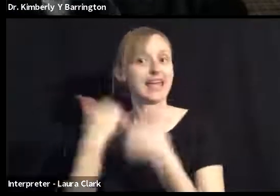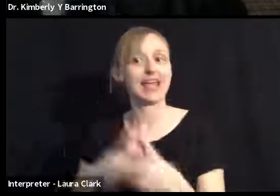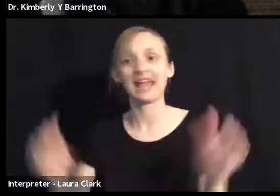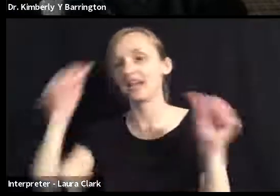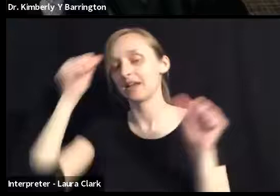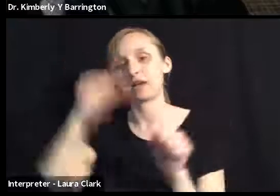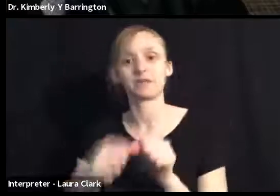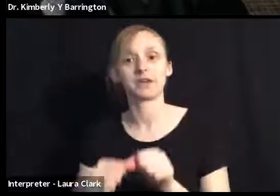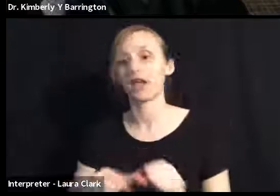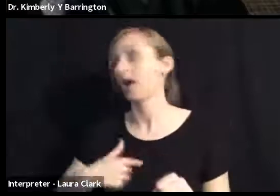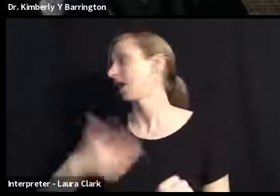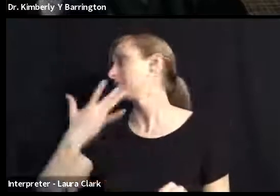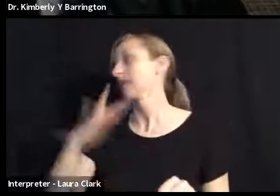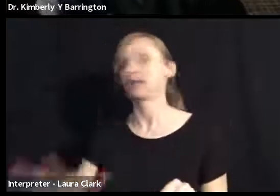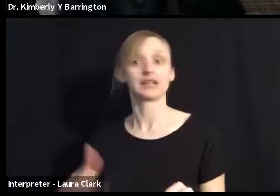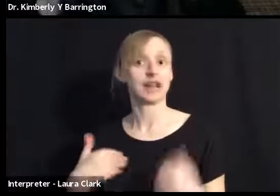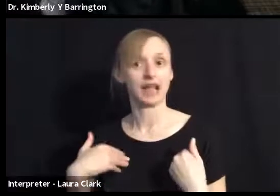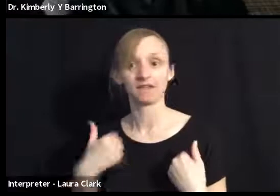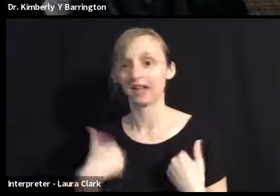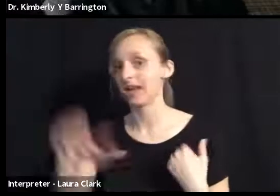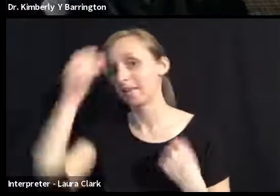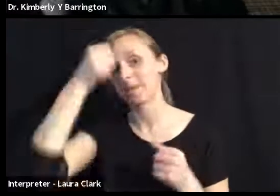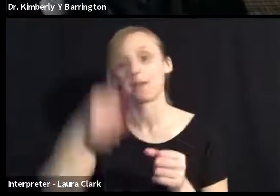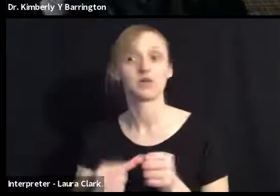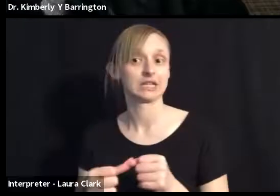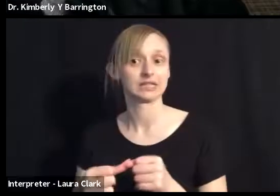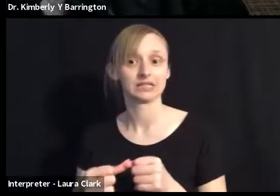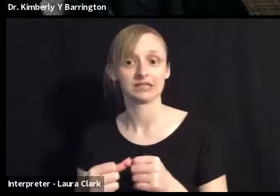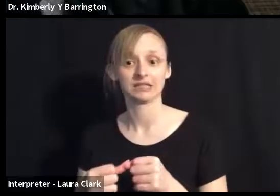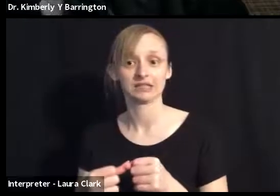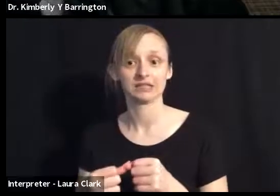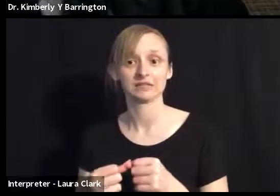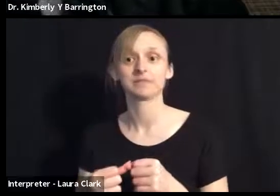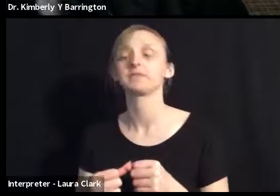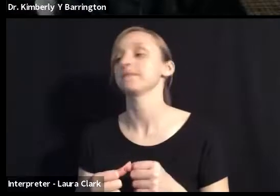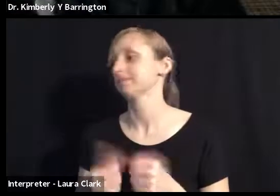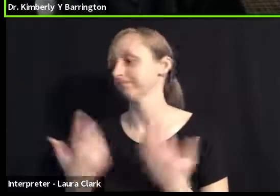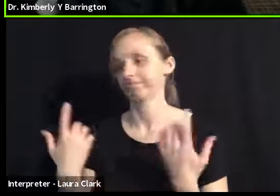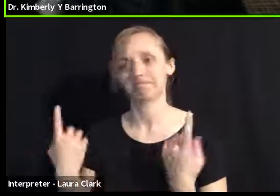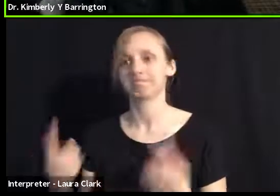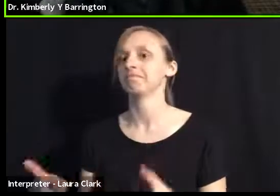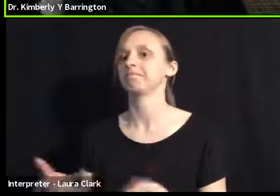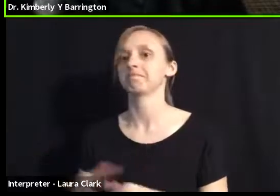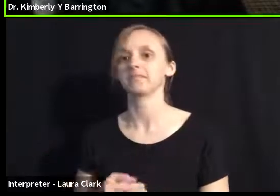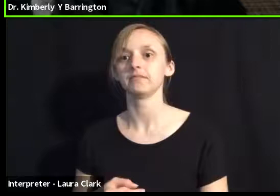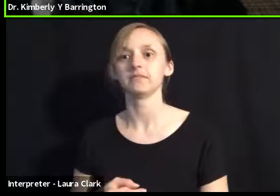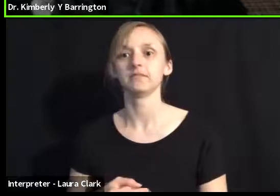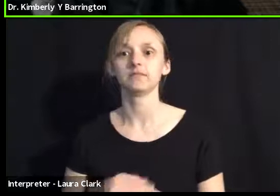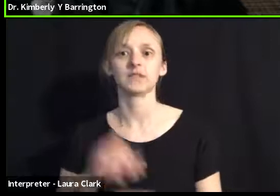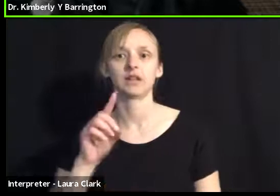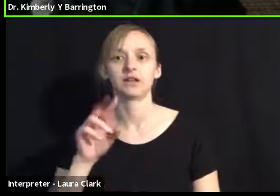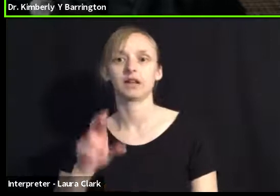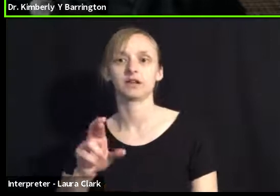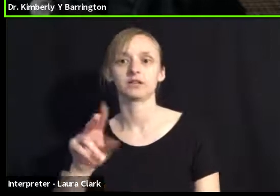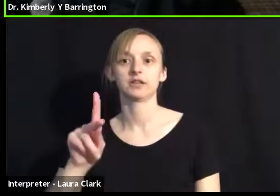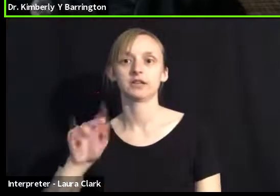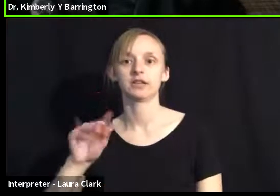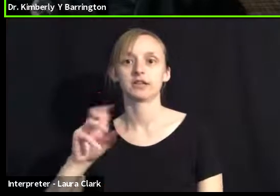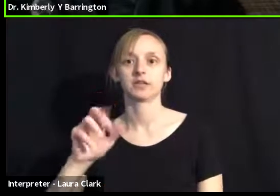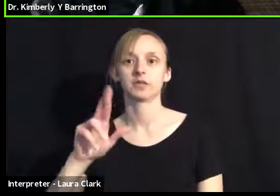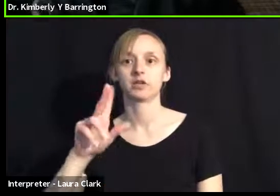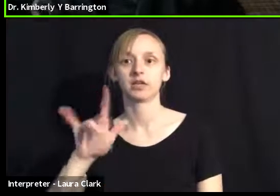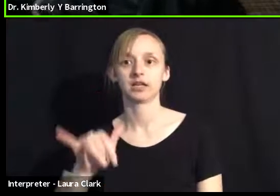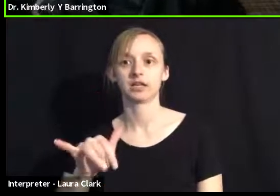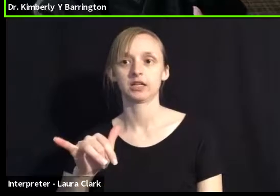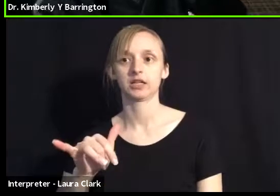any kind of memory. So, that's that. So, our body, did